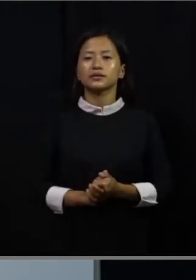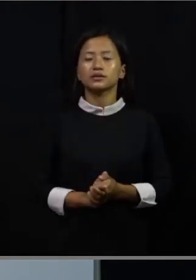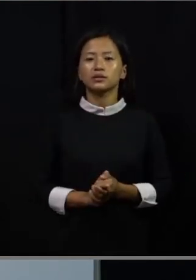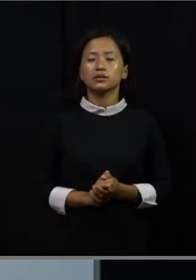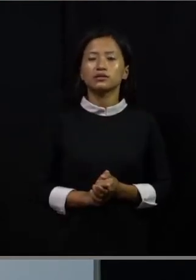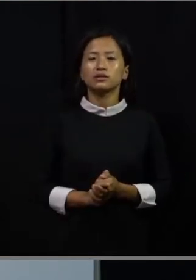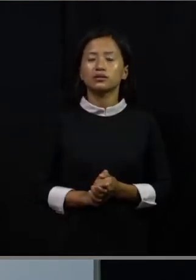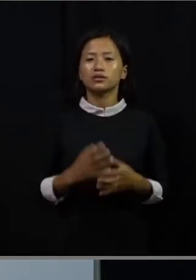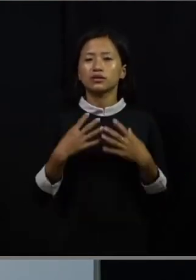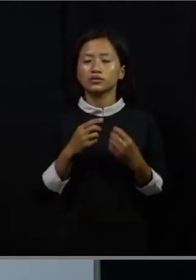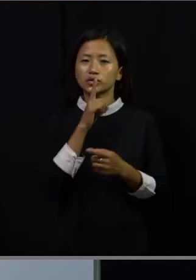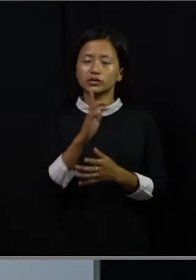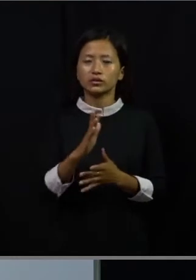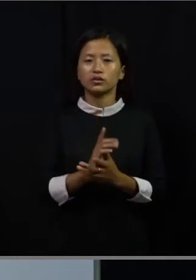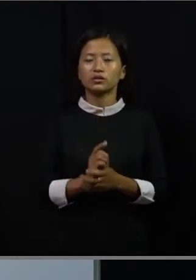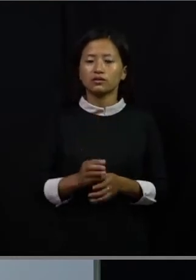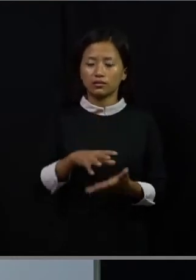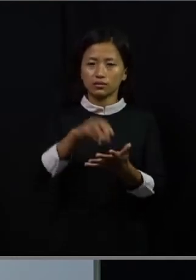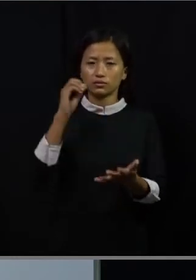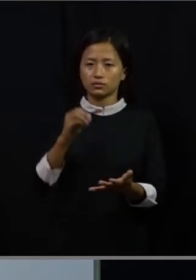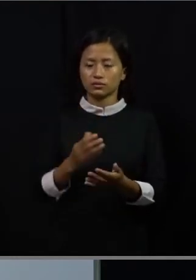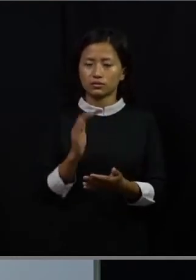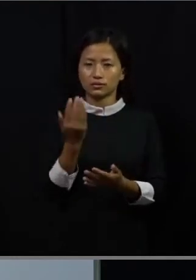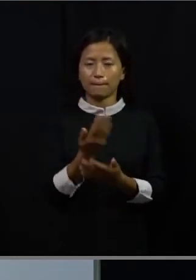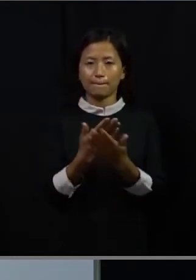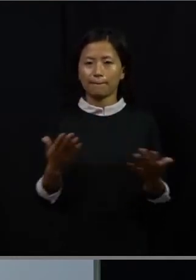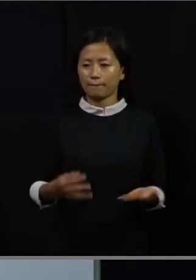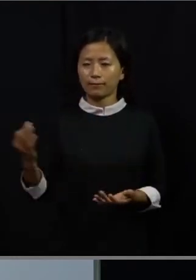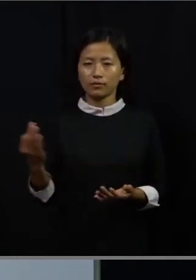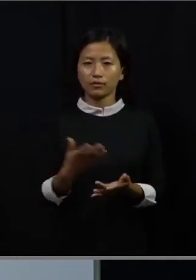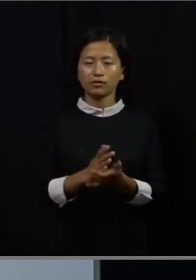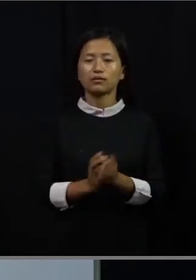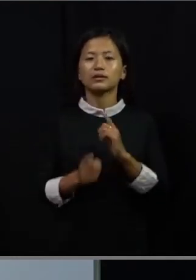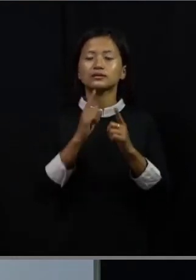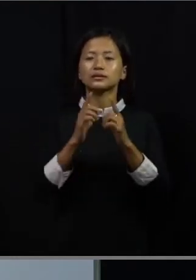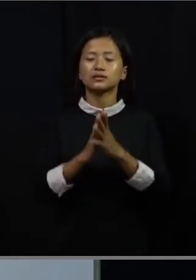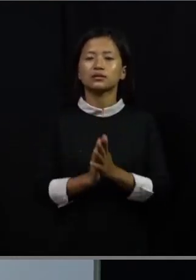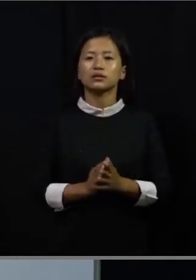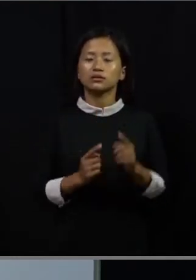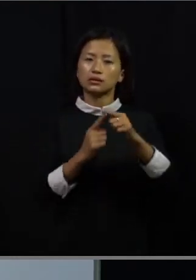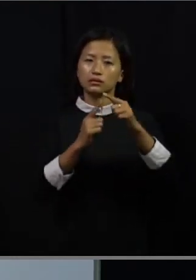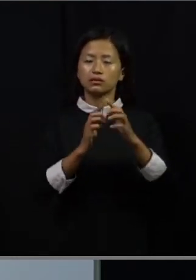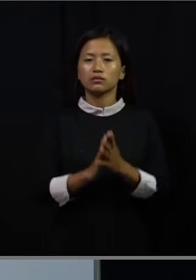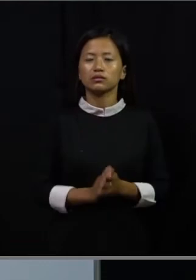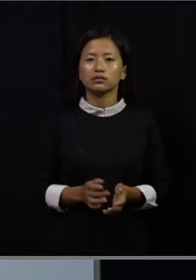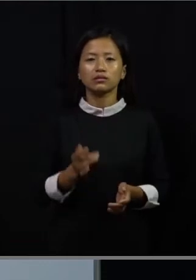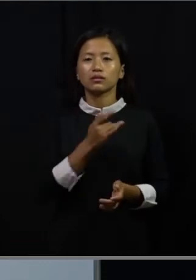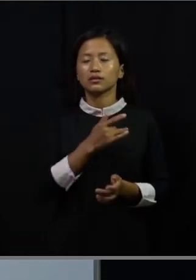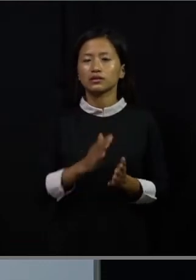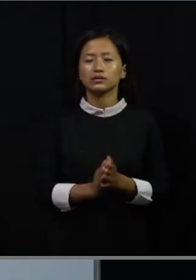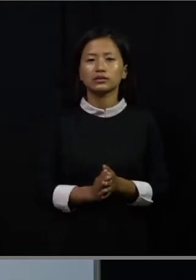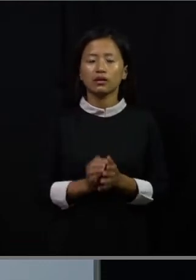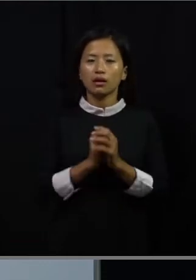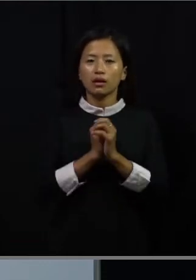and I'm very sure we're going to learn something new even today. So as I explain those topics, I would